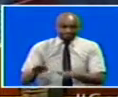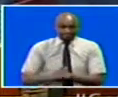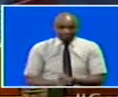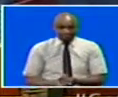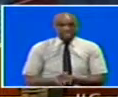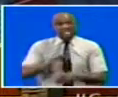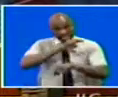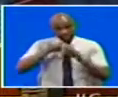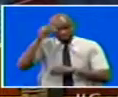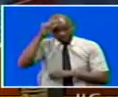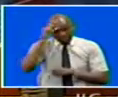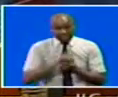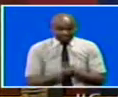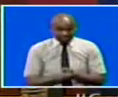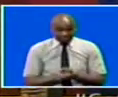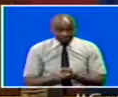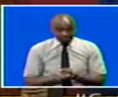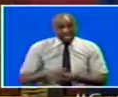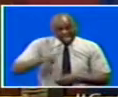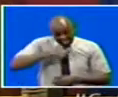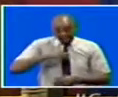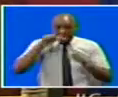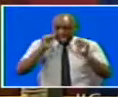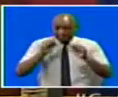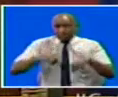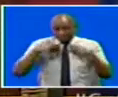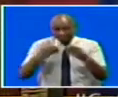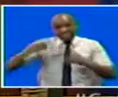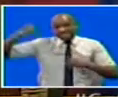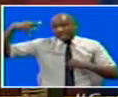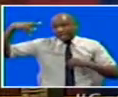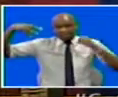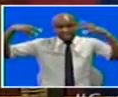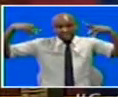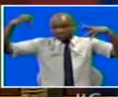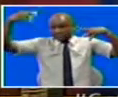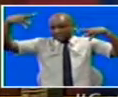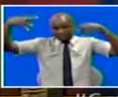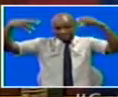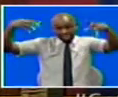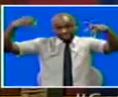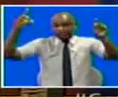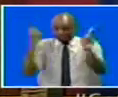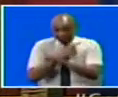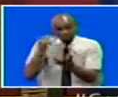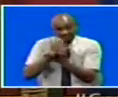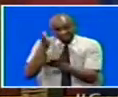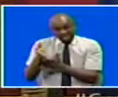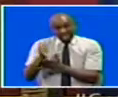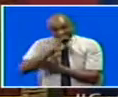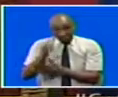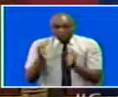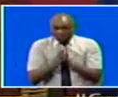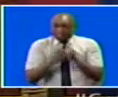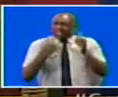The national government has been able to provide street lights in all county headquarters and to